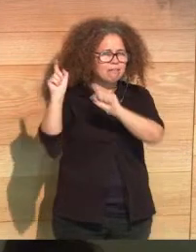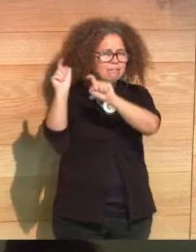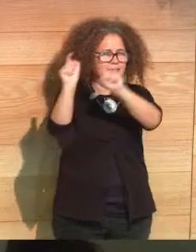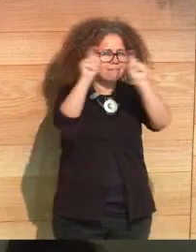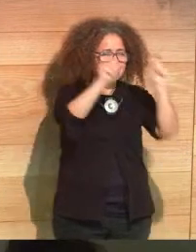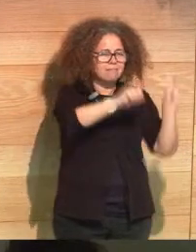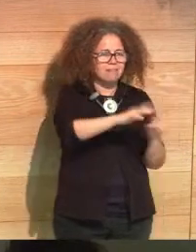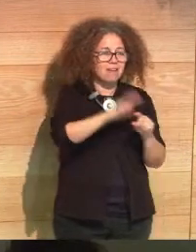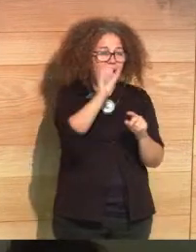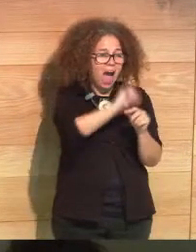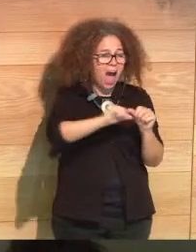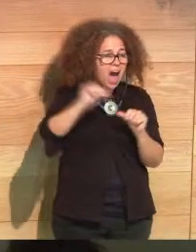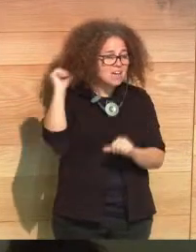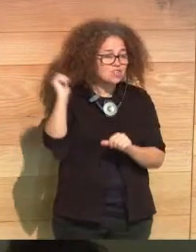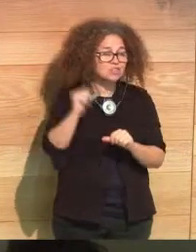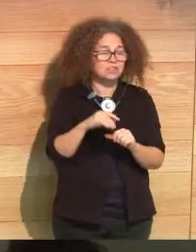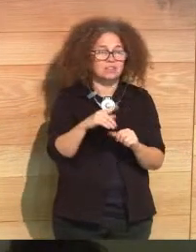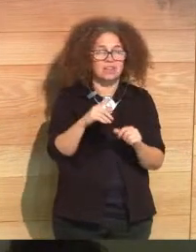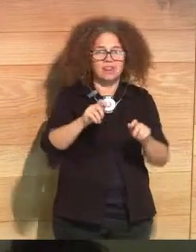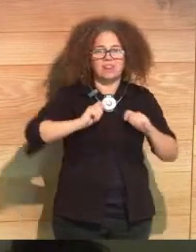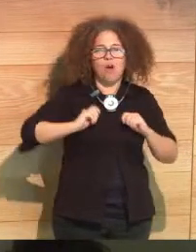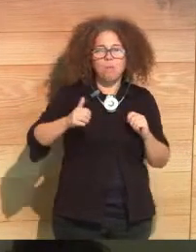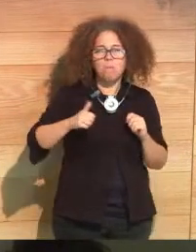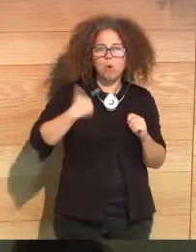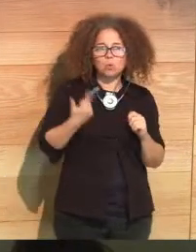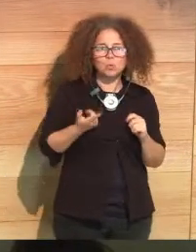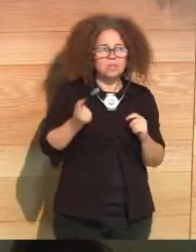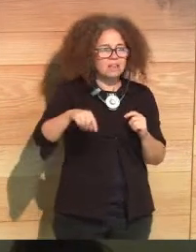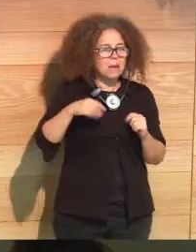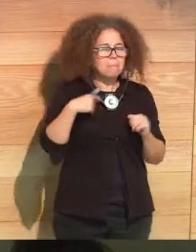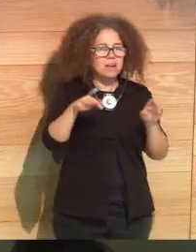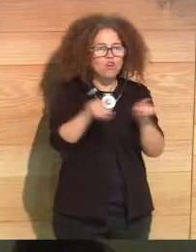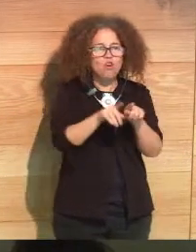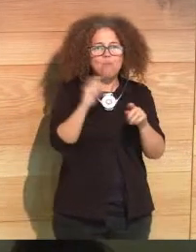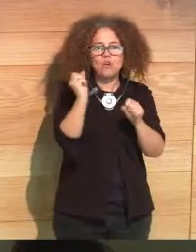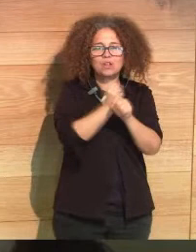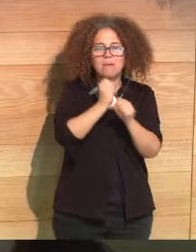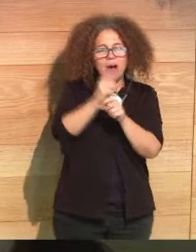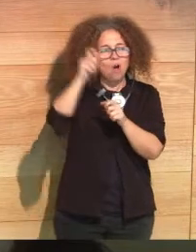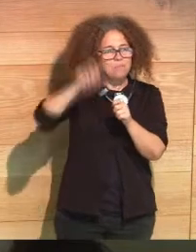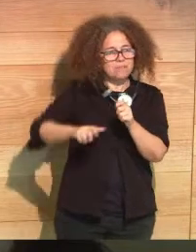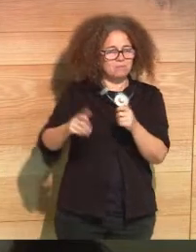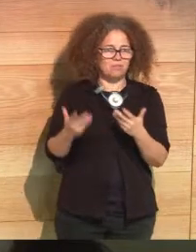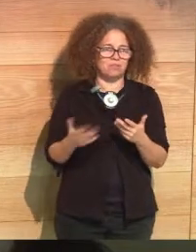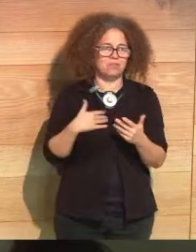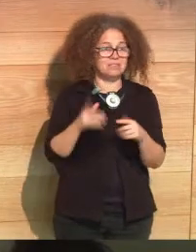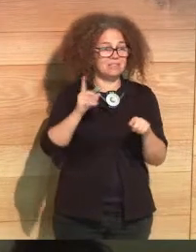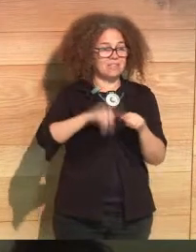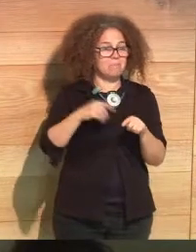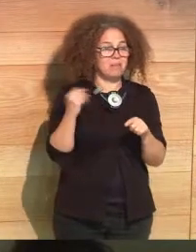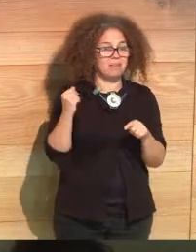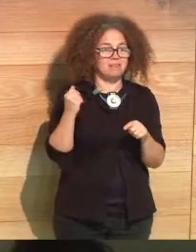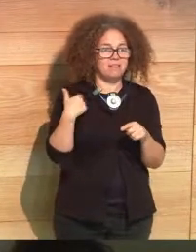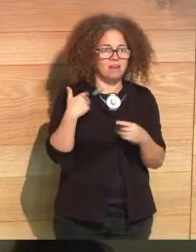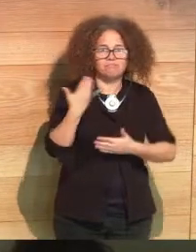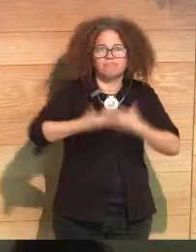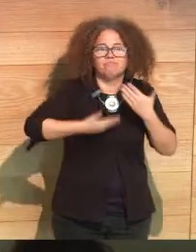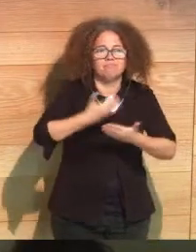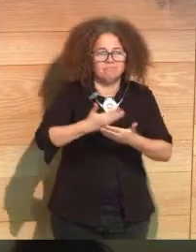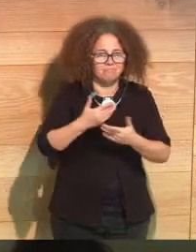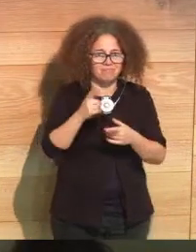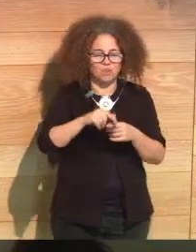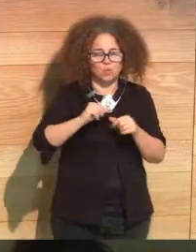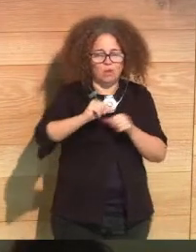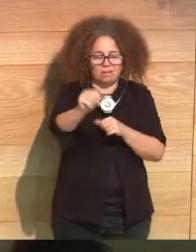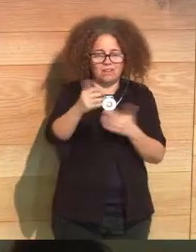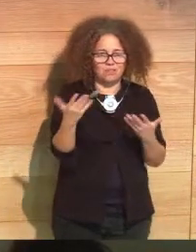international background. He has been working for many years, and the fact of presenting Joanie's work, who is in the middle